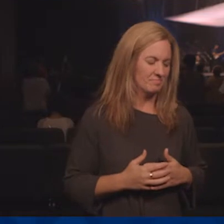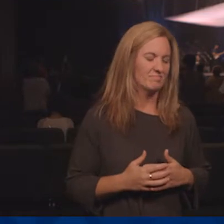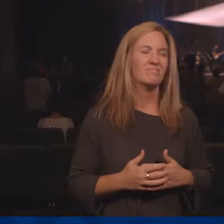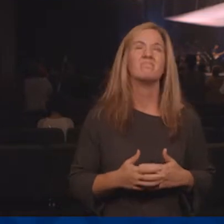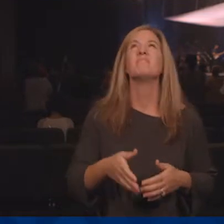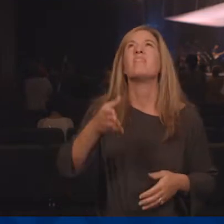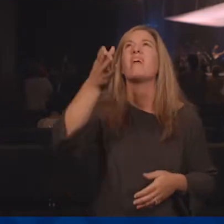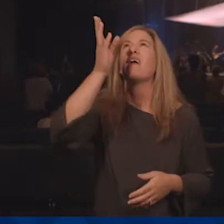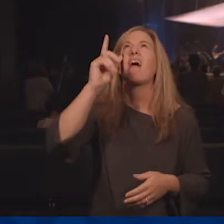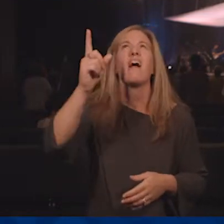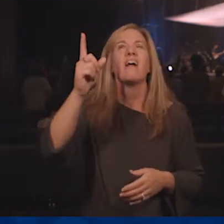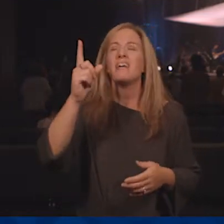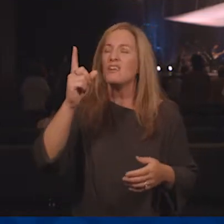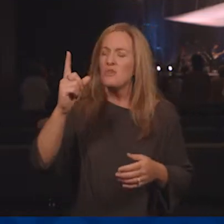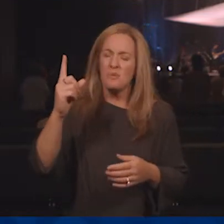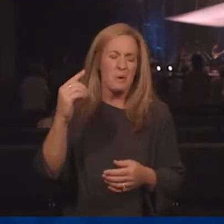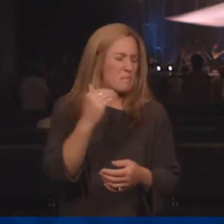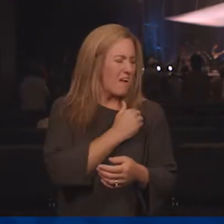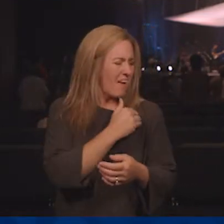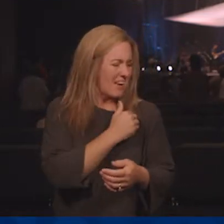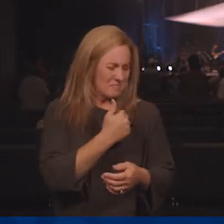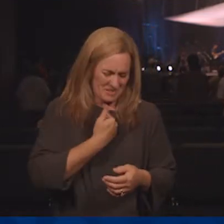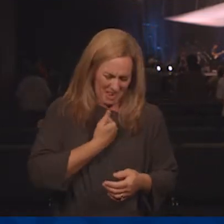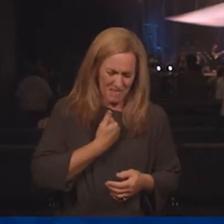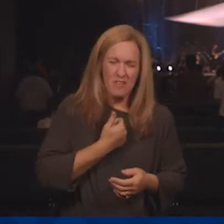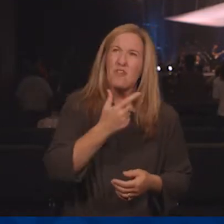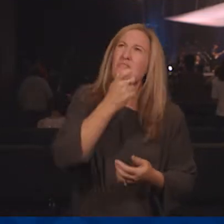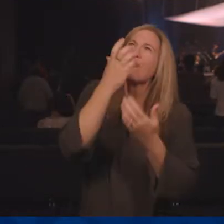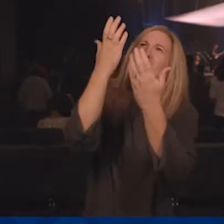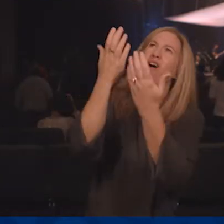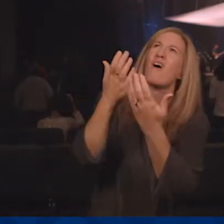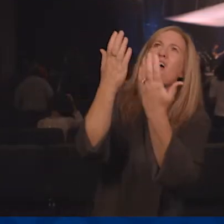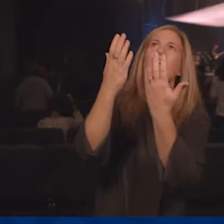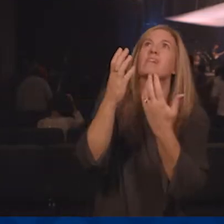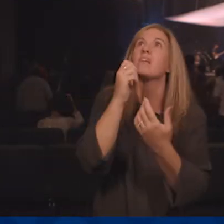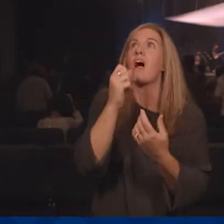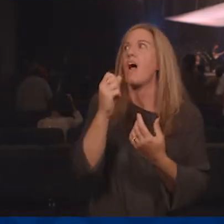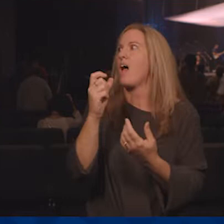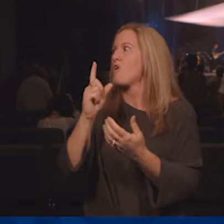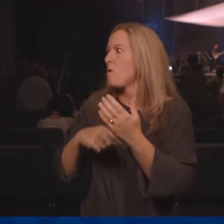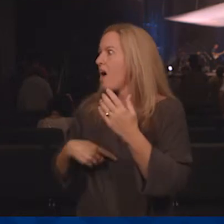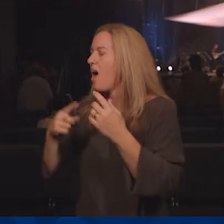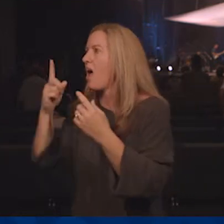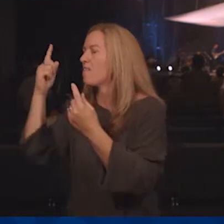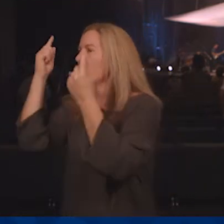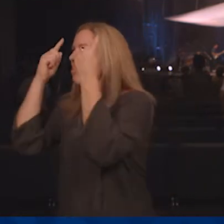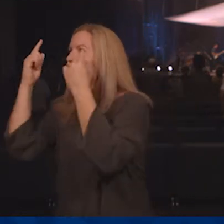God, we remind ourselves this morning of who you actually are, not who we've made you to be,